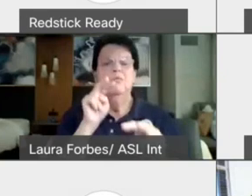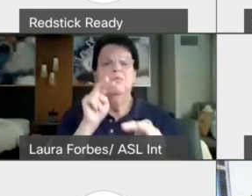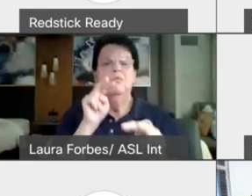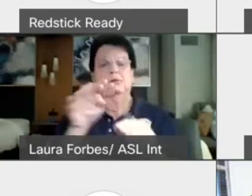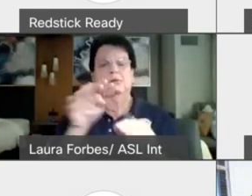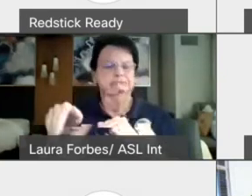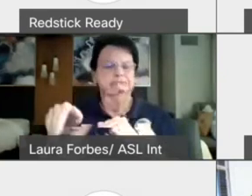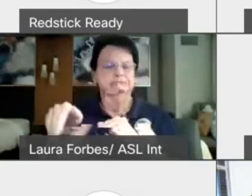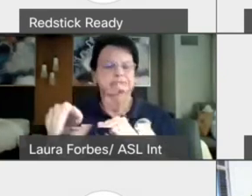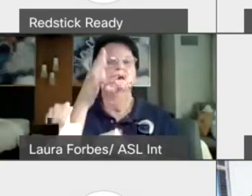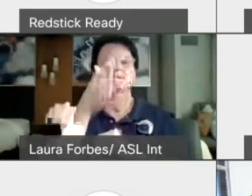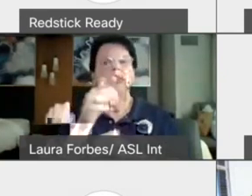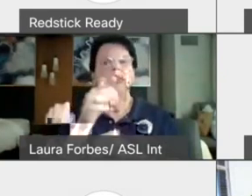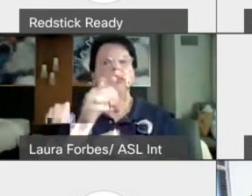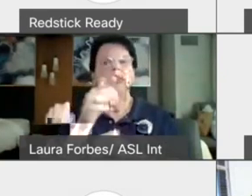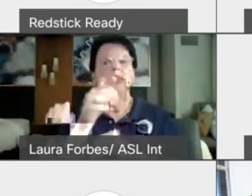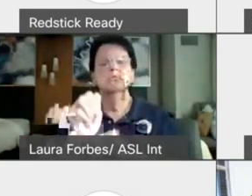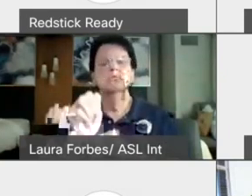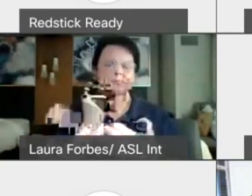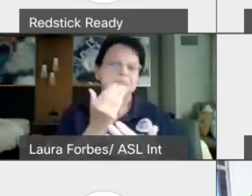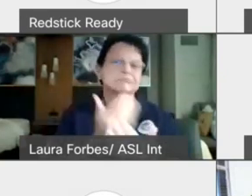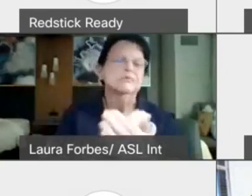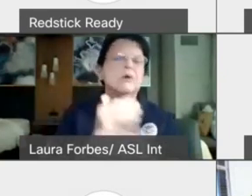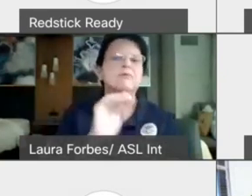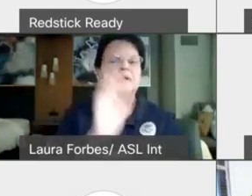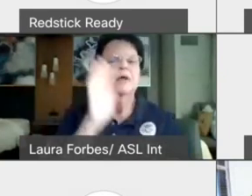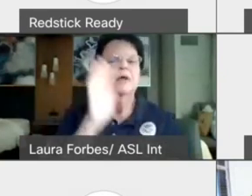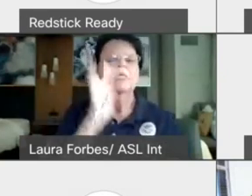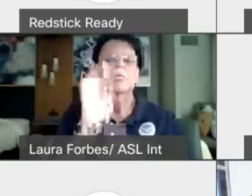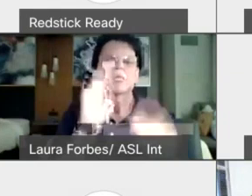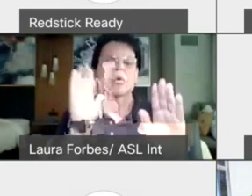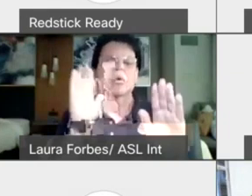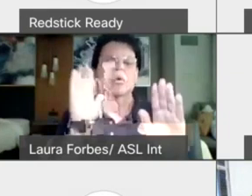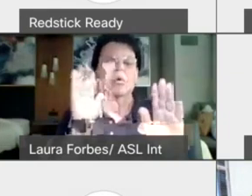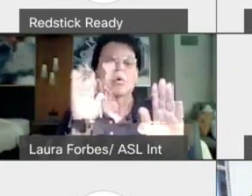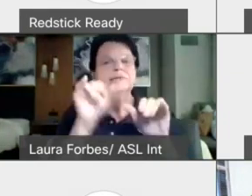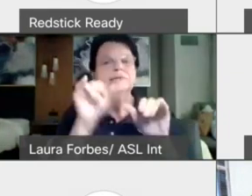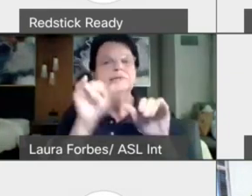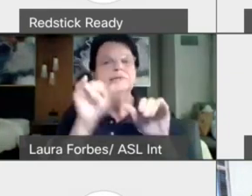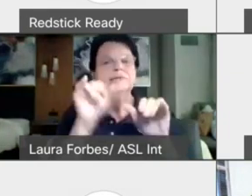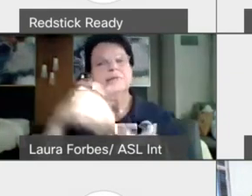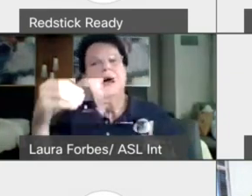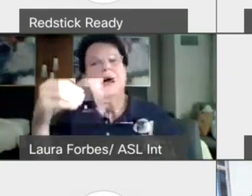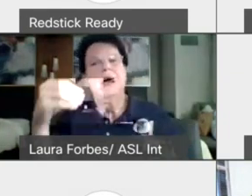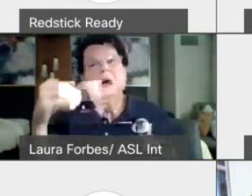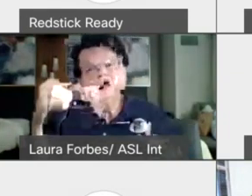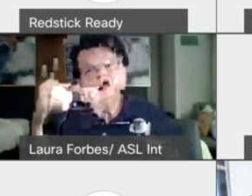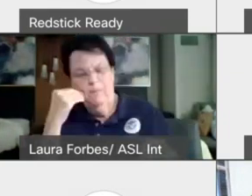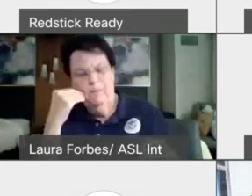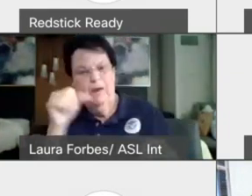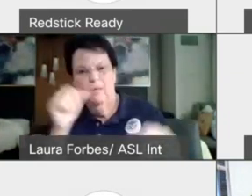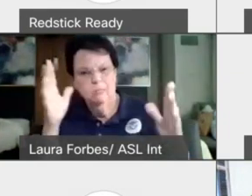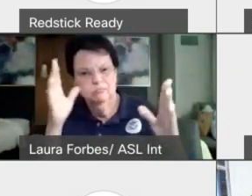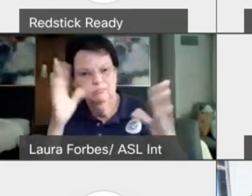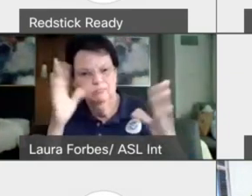mentioned, the storm will be coming in at night, so we're hoping everyone stays out of harm's way. If it does get bad, we will